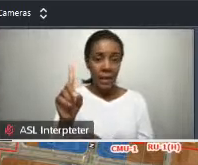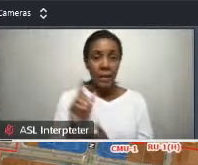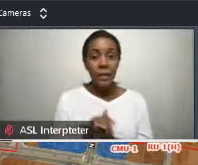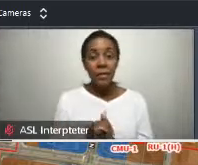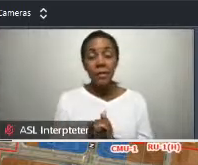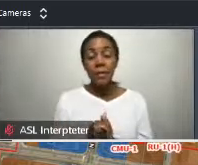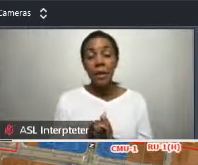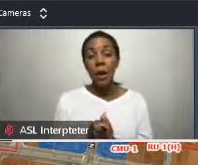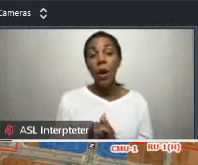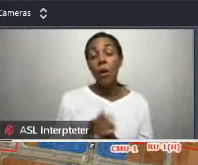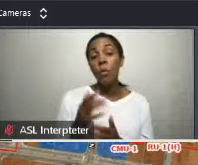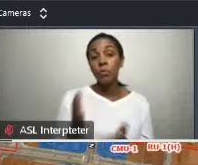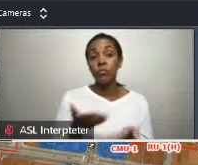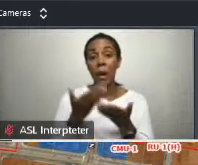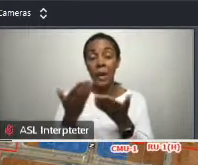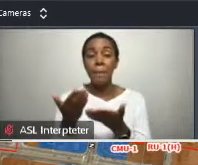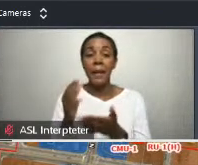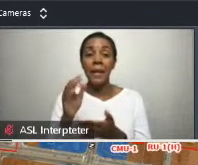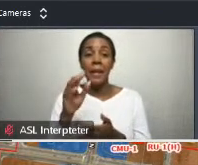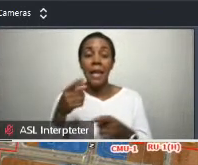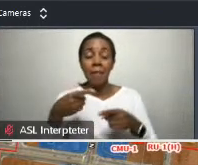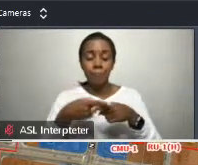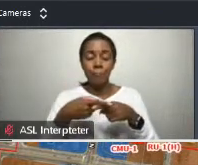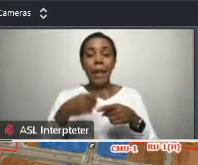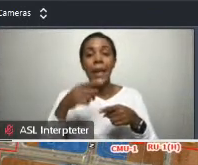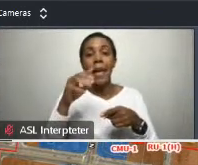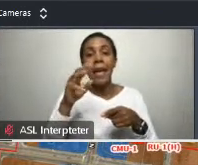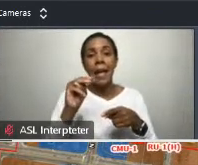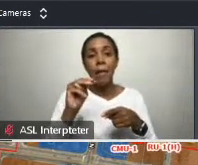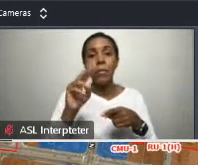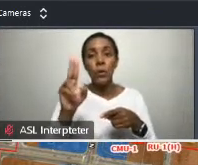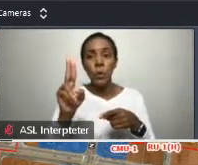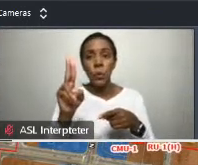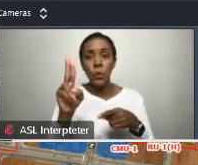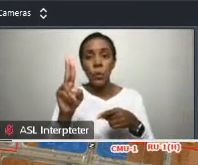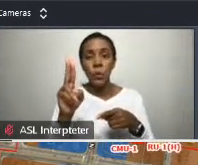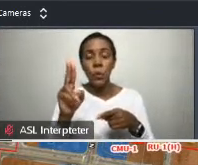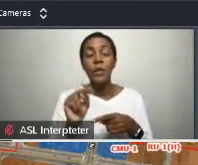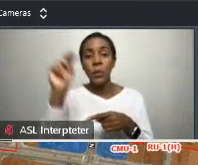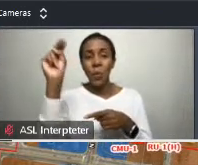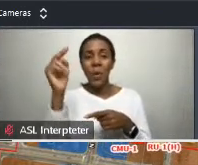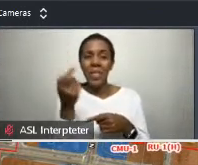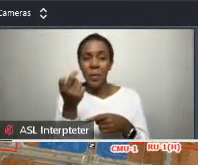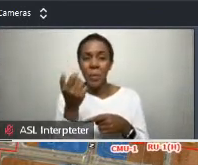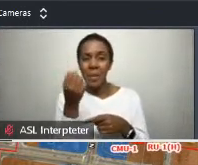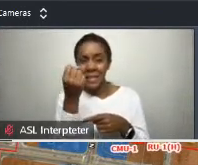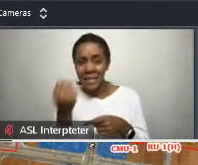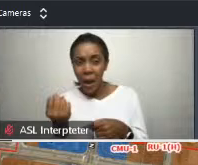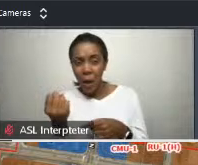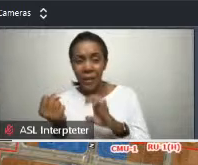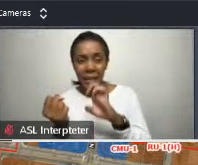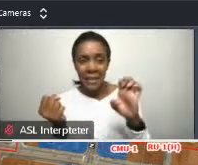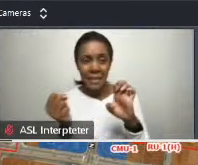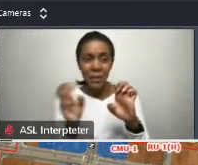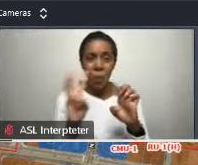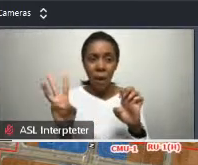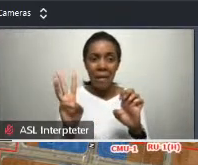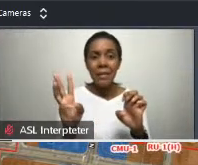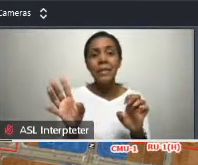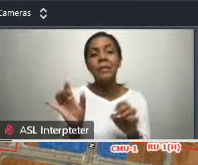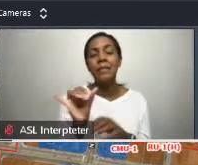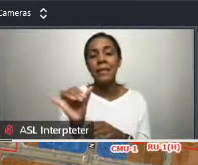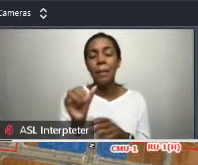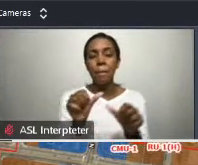recommend MU, and then to the north and slightly to the south, but also on the east and west along those two